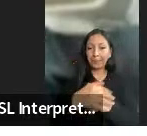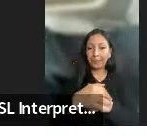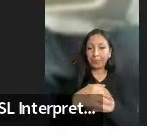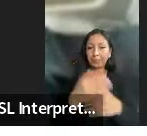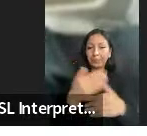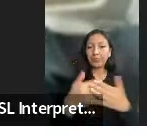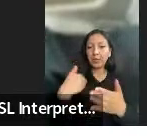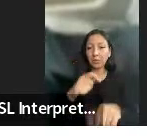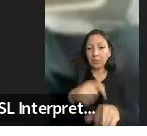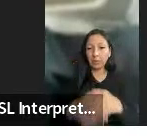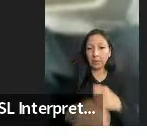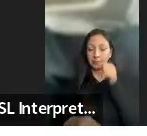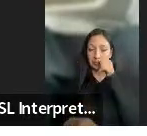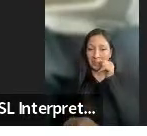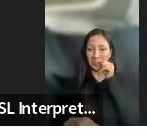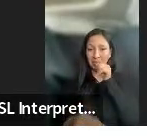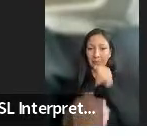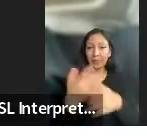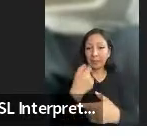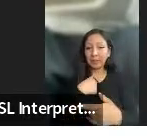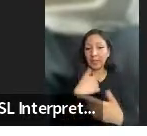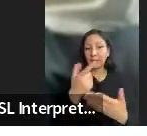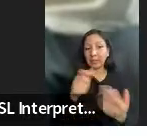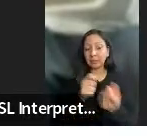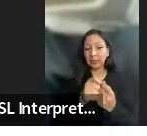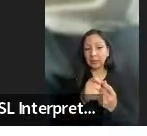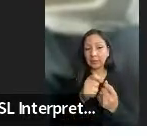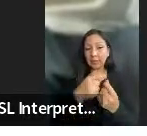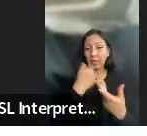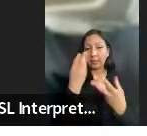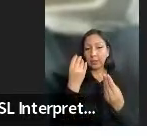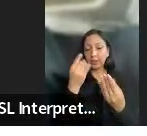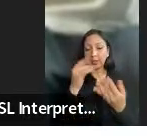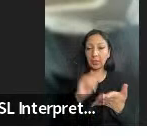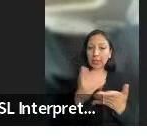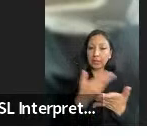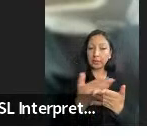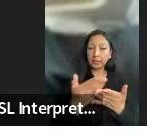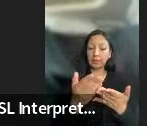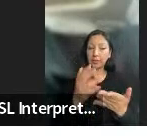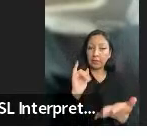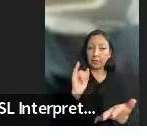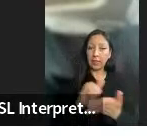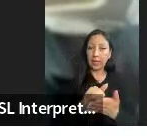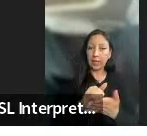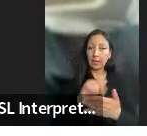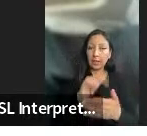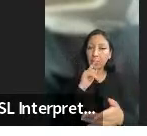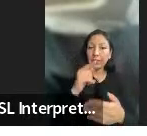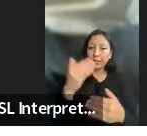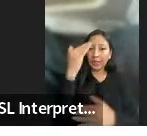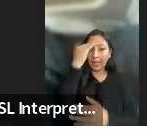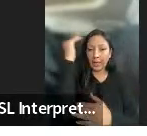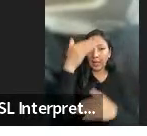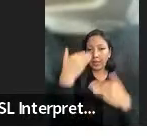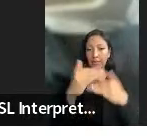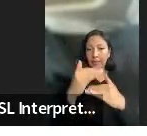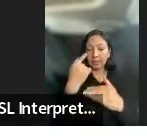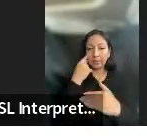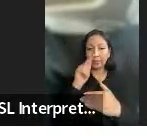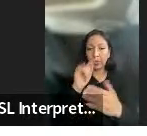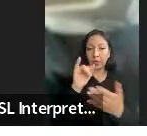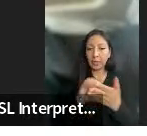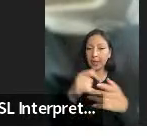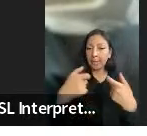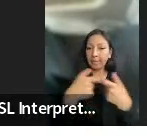time. Because in particular, I'm thinking that some of these height limits for